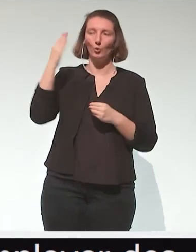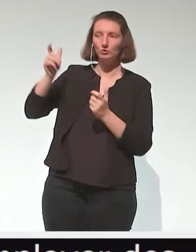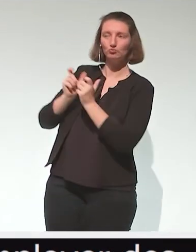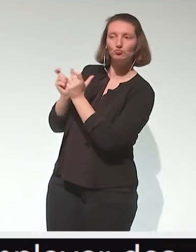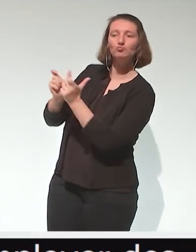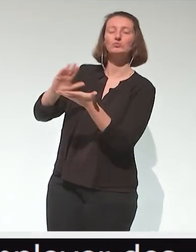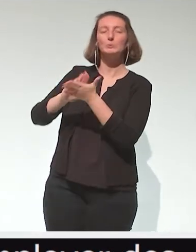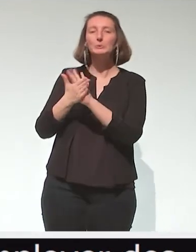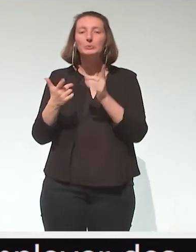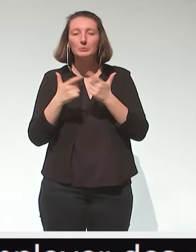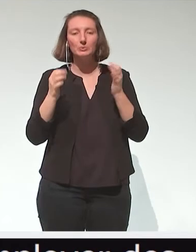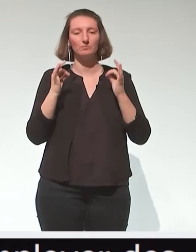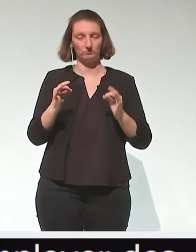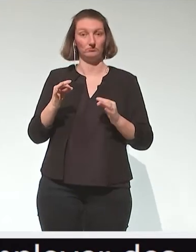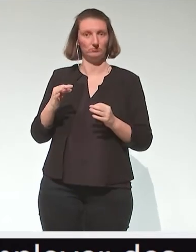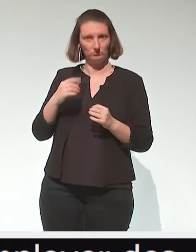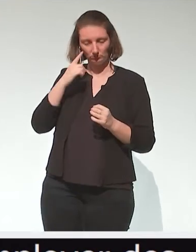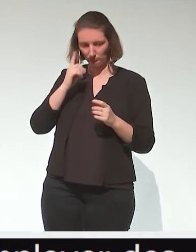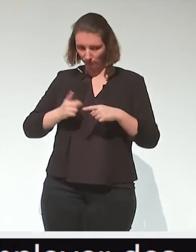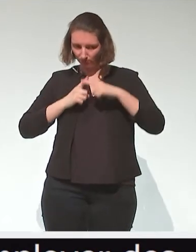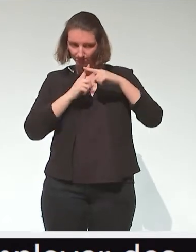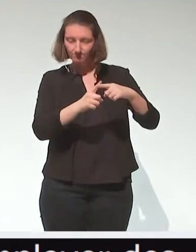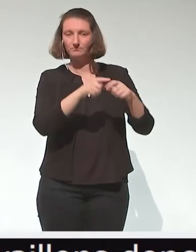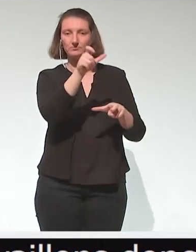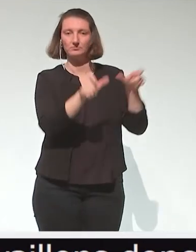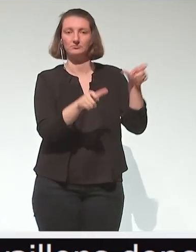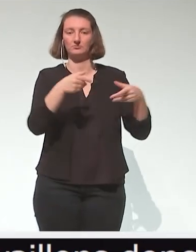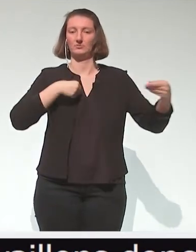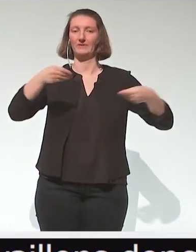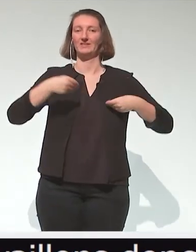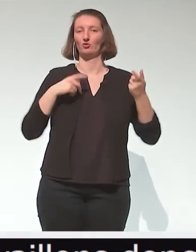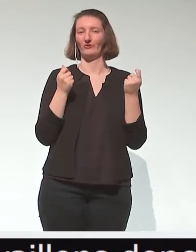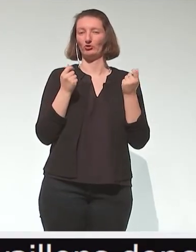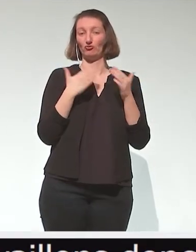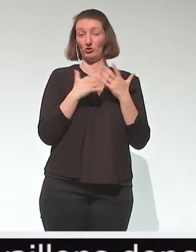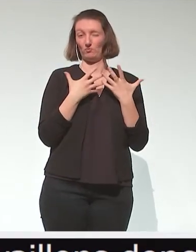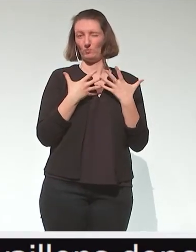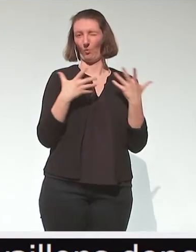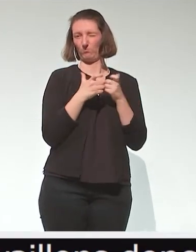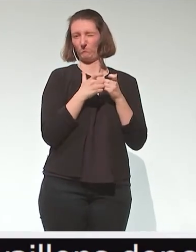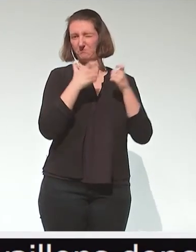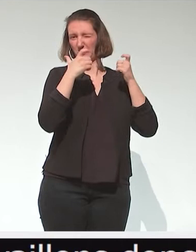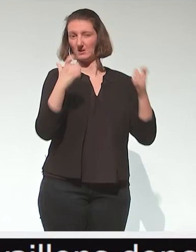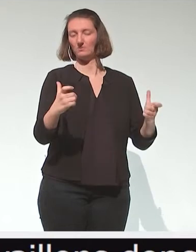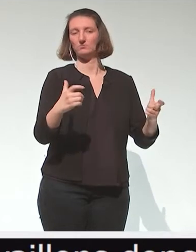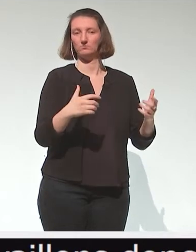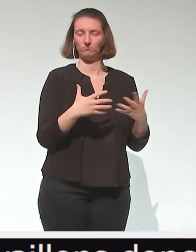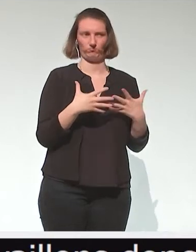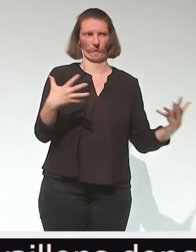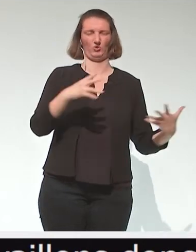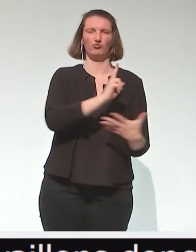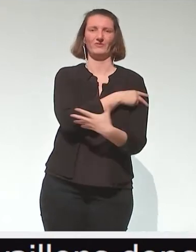of the huge employers companies and explained to them